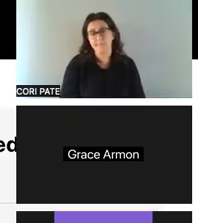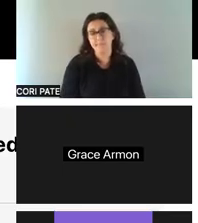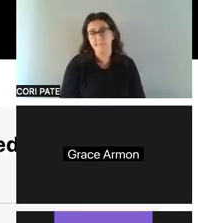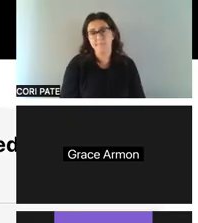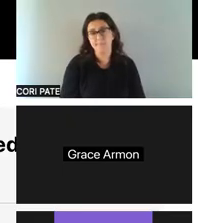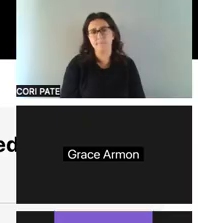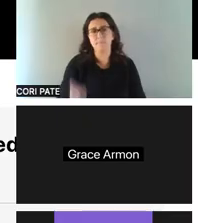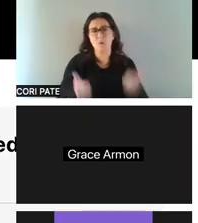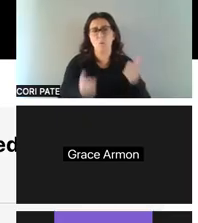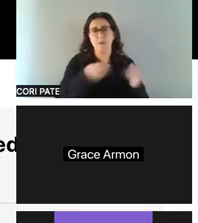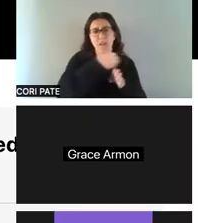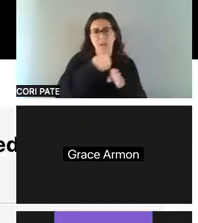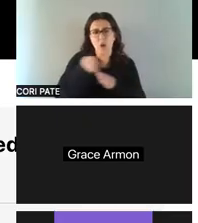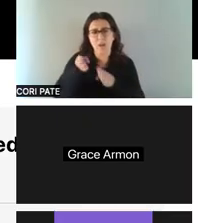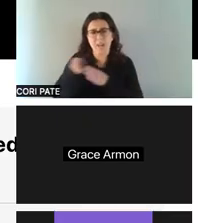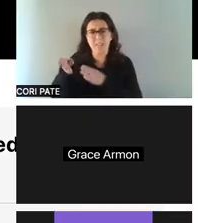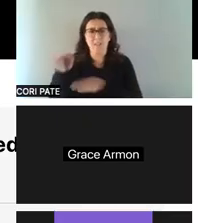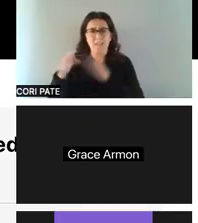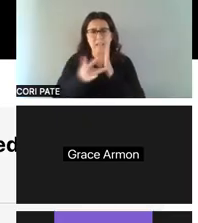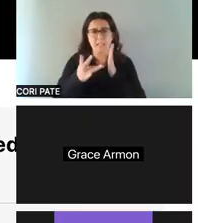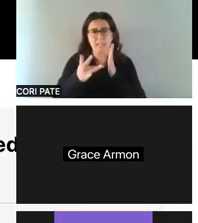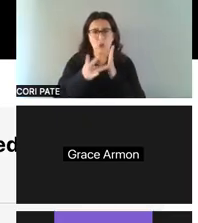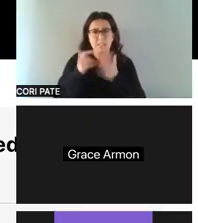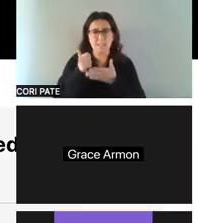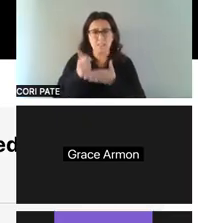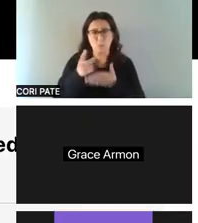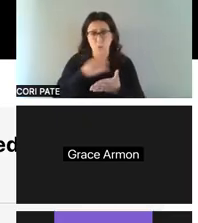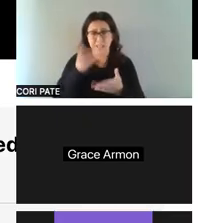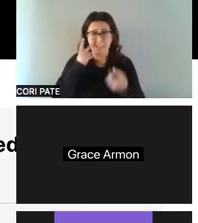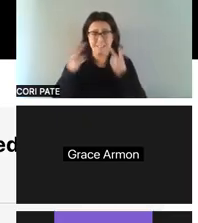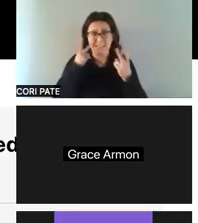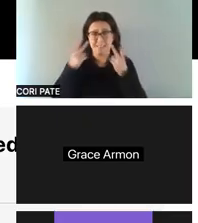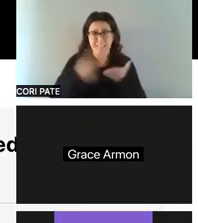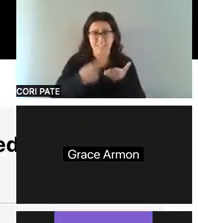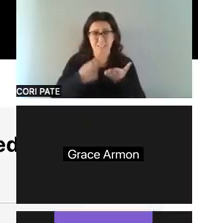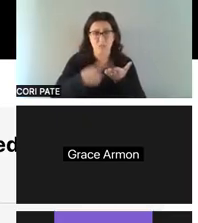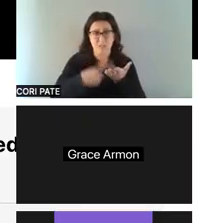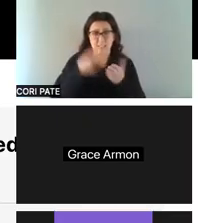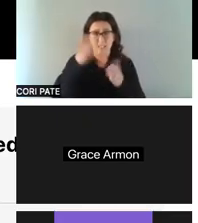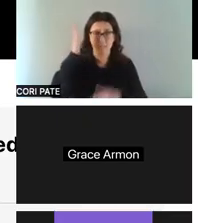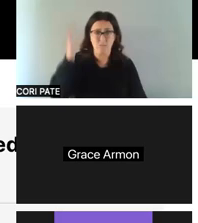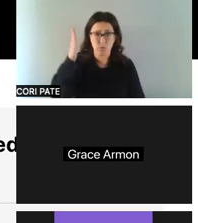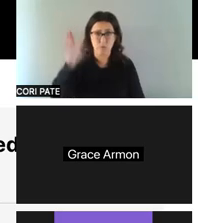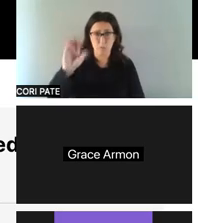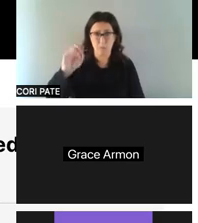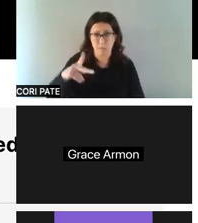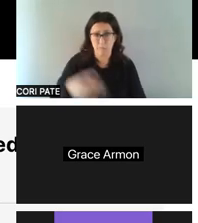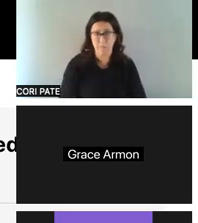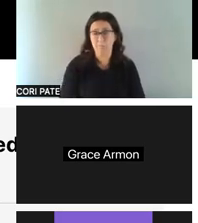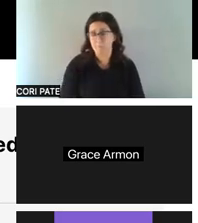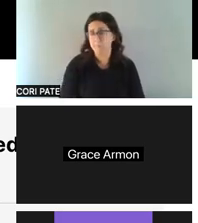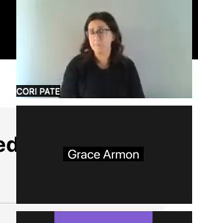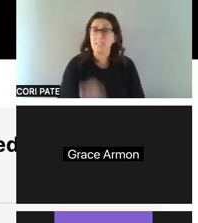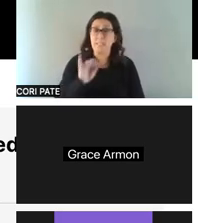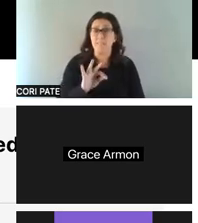Okay, what areas of technical assistance would you like to see addressed at future community of practices? And if you